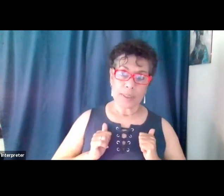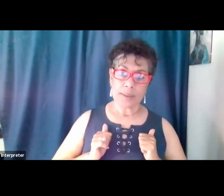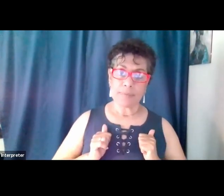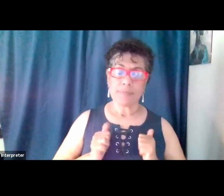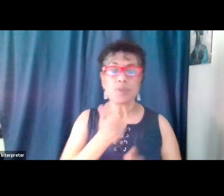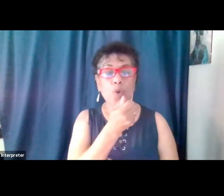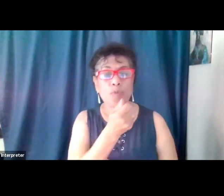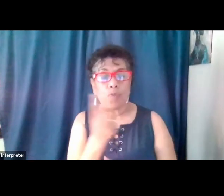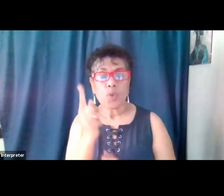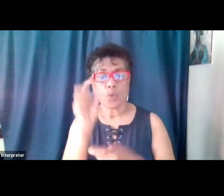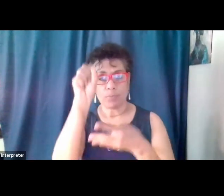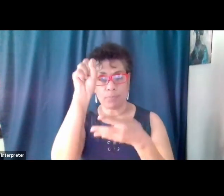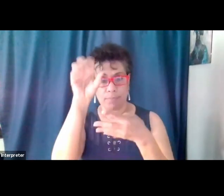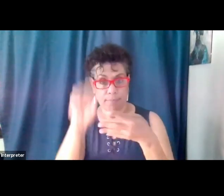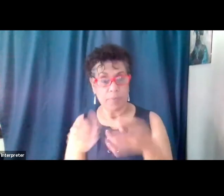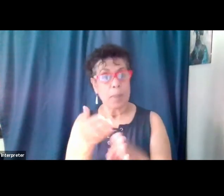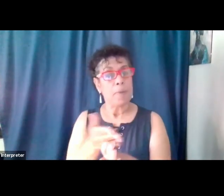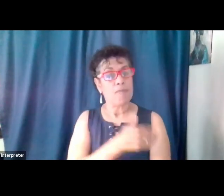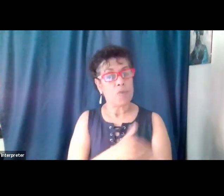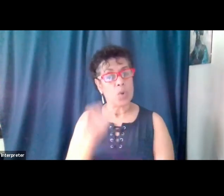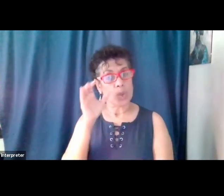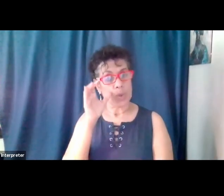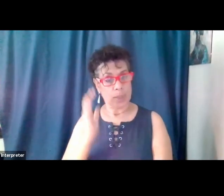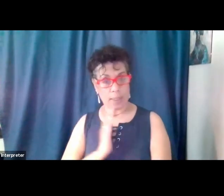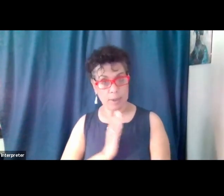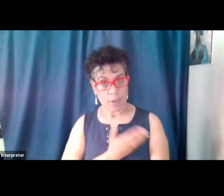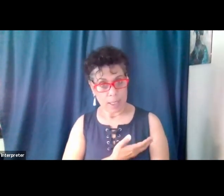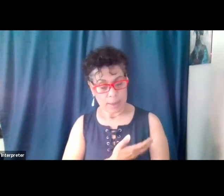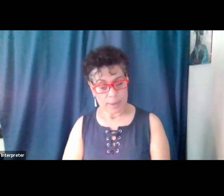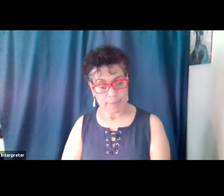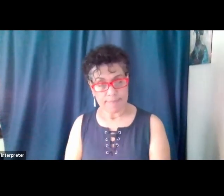few things that I want you to know before you hear us perform today.